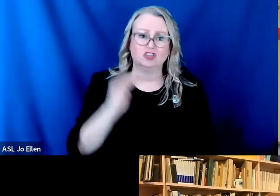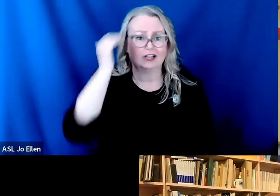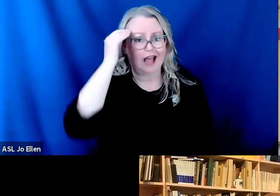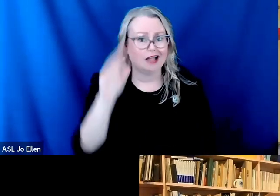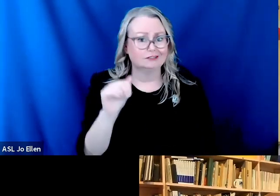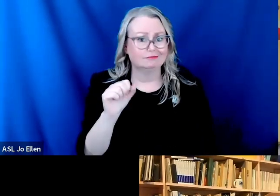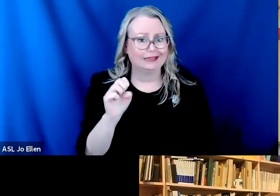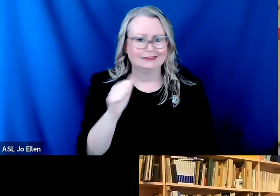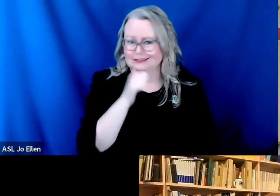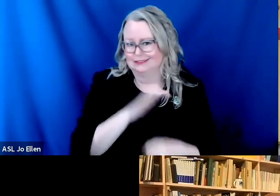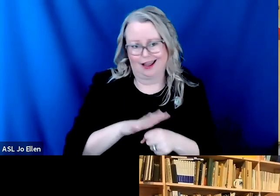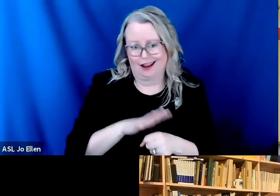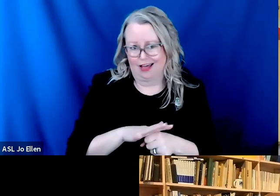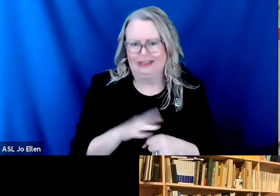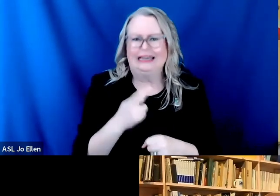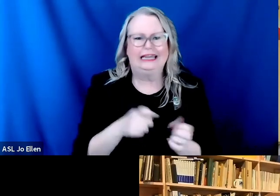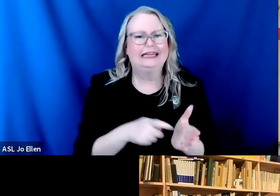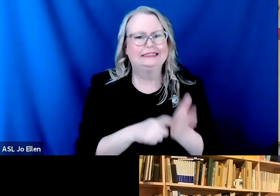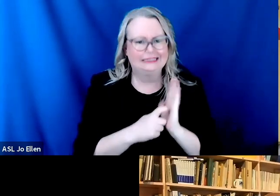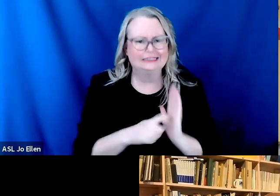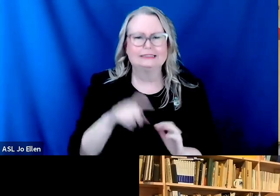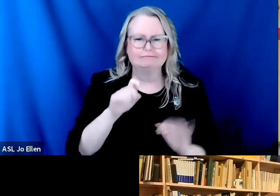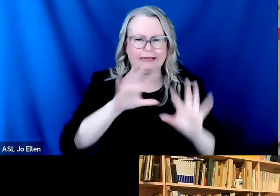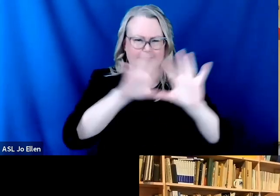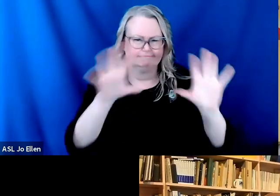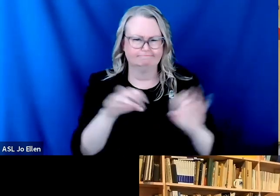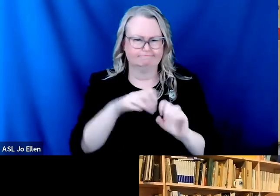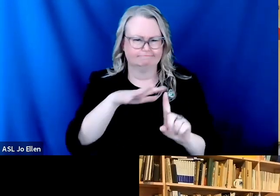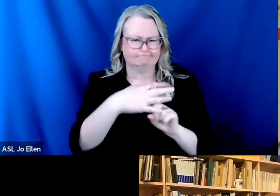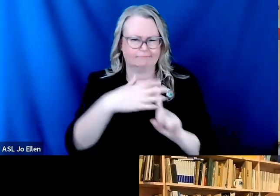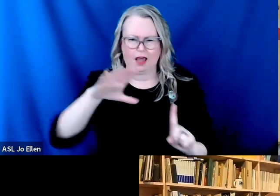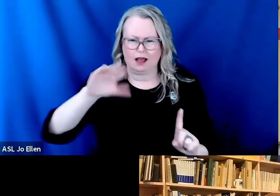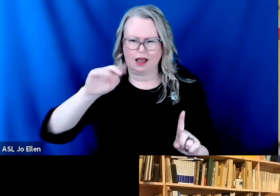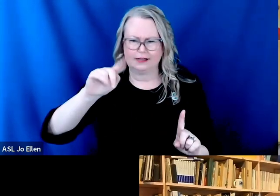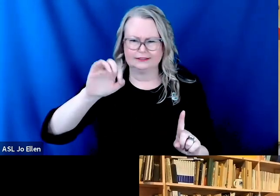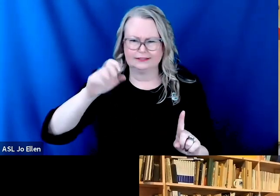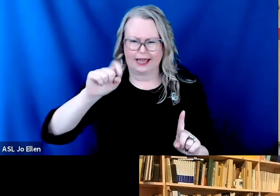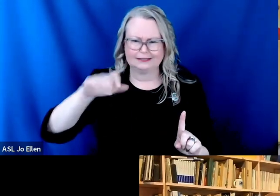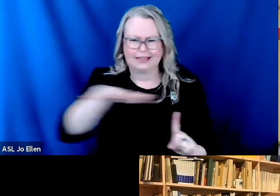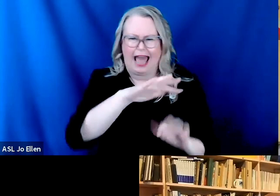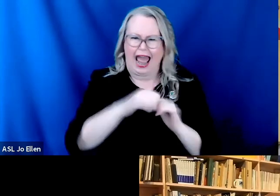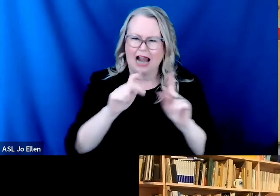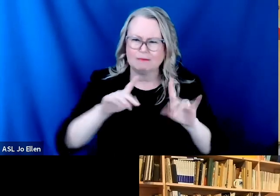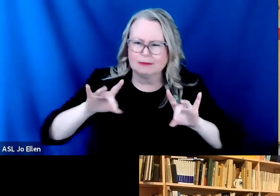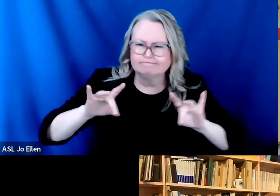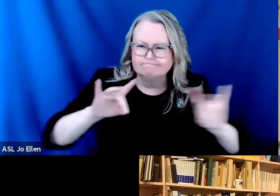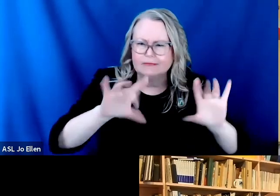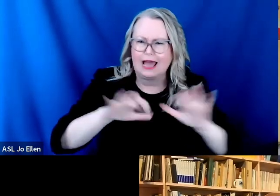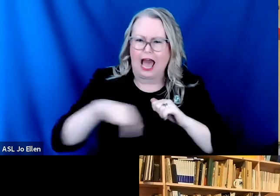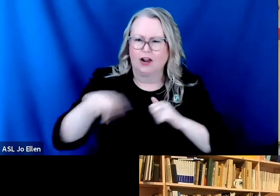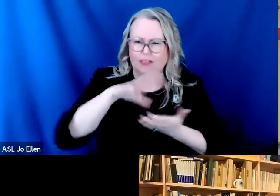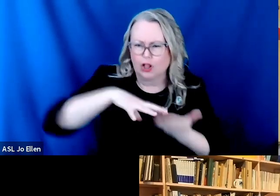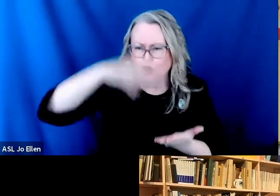giant. He insisted on understanding the context out of which the knowledge was developed and in which it must be